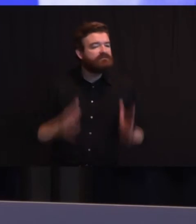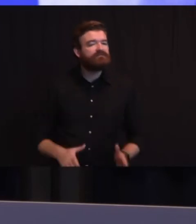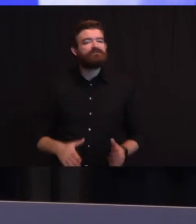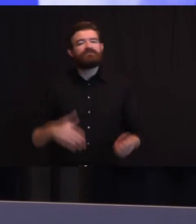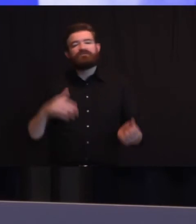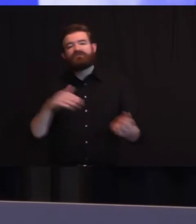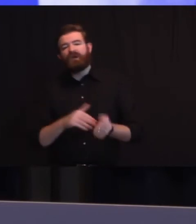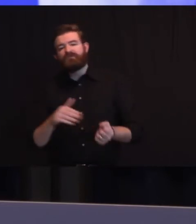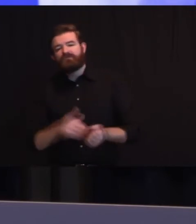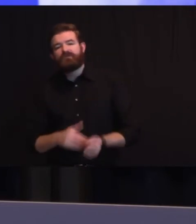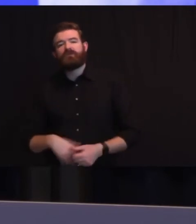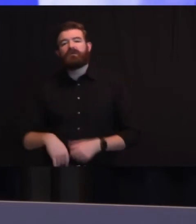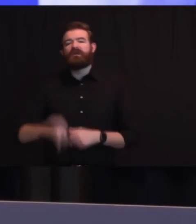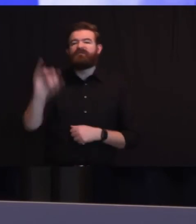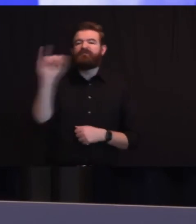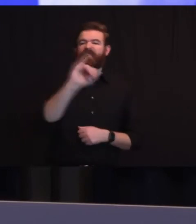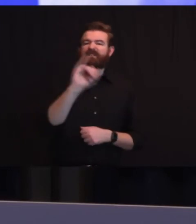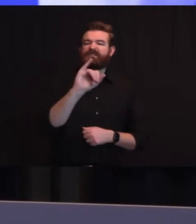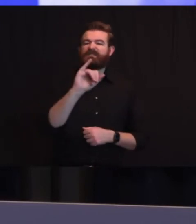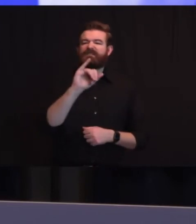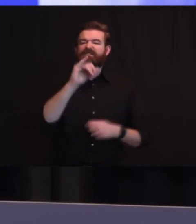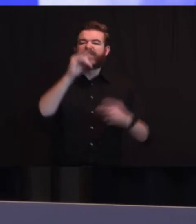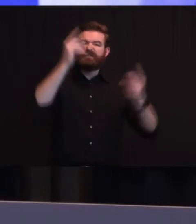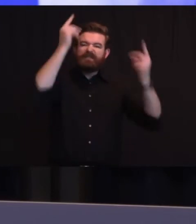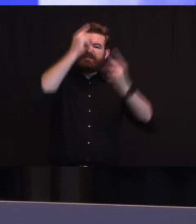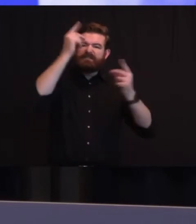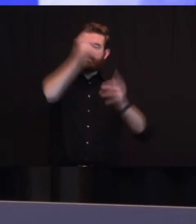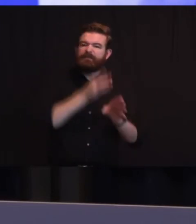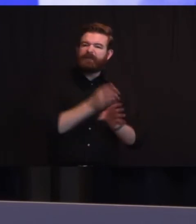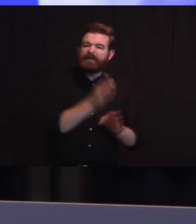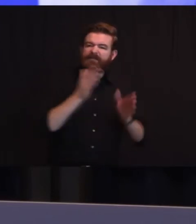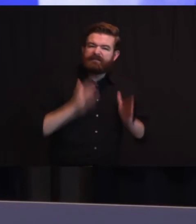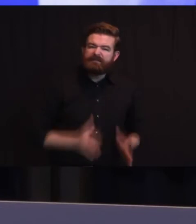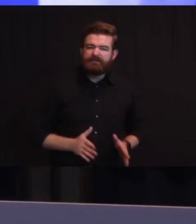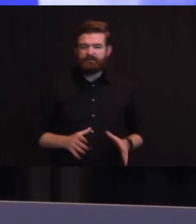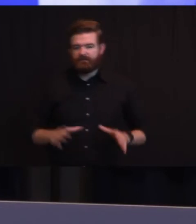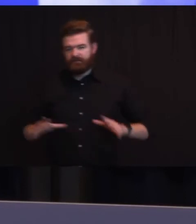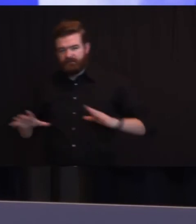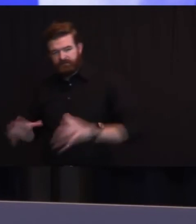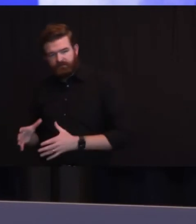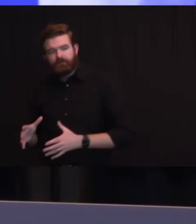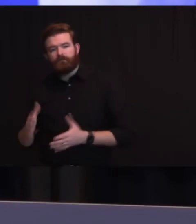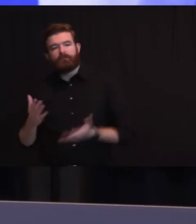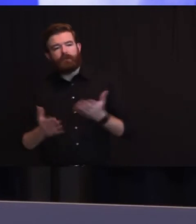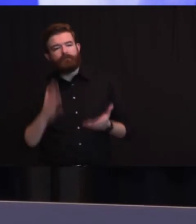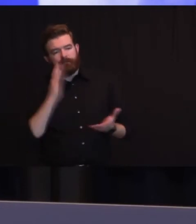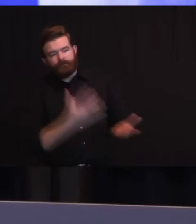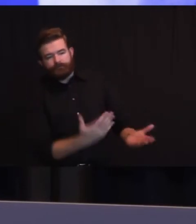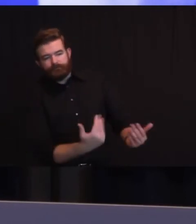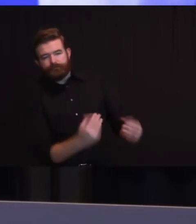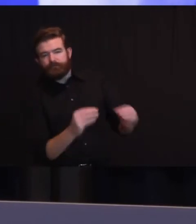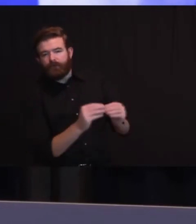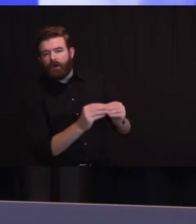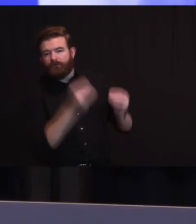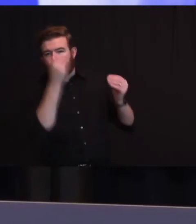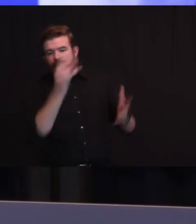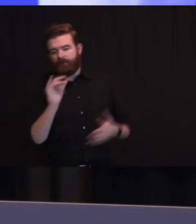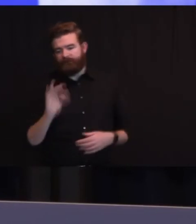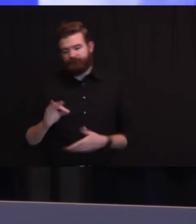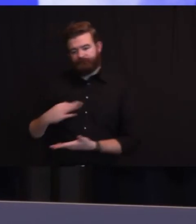will review the data, and they may ask for more information from Pfizer. The Advisory Committee on Immunization